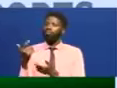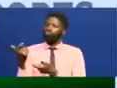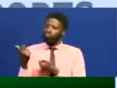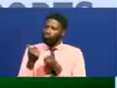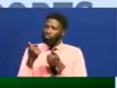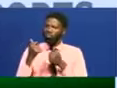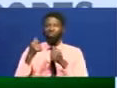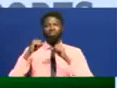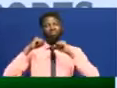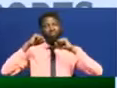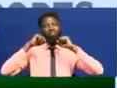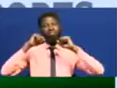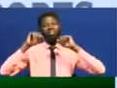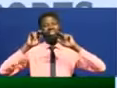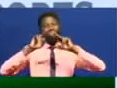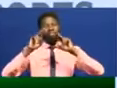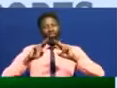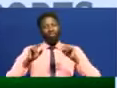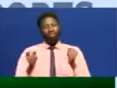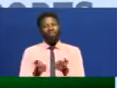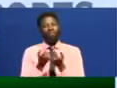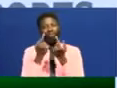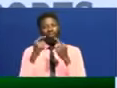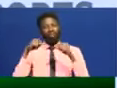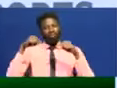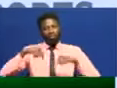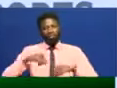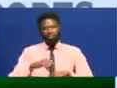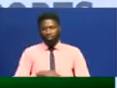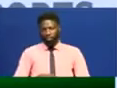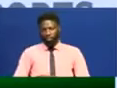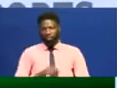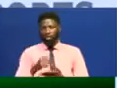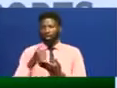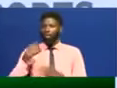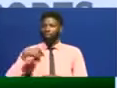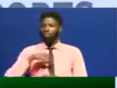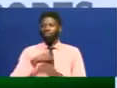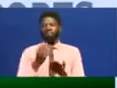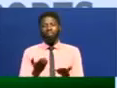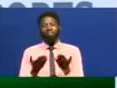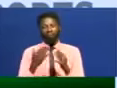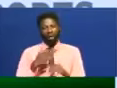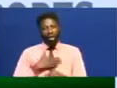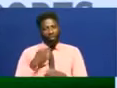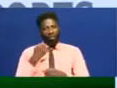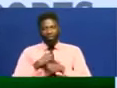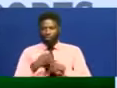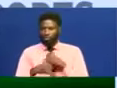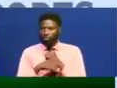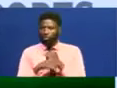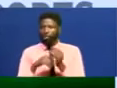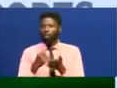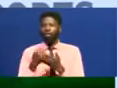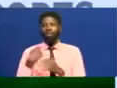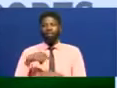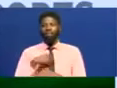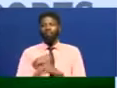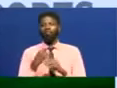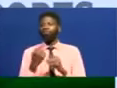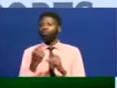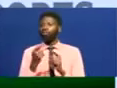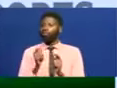premium international events here to help us improve our infrastructure, to help us grow our